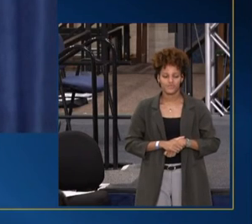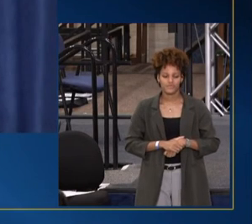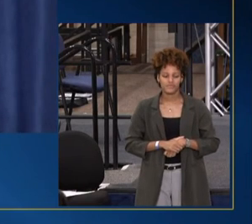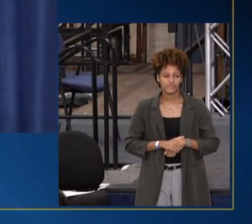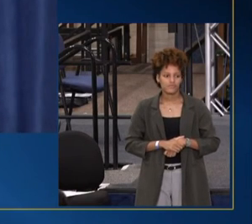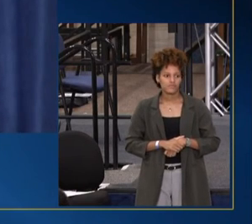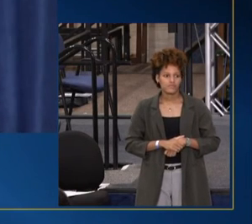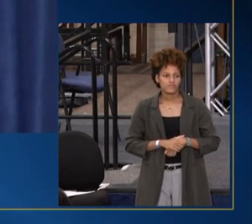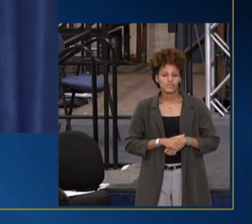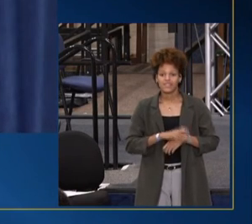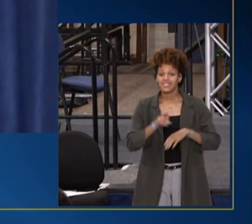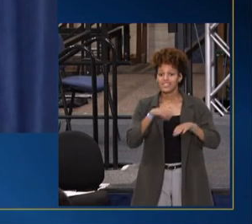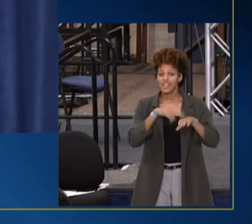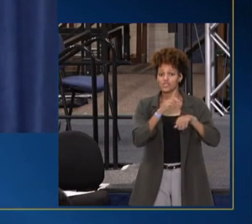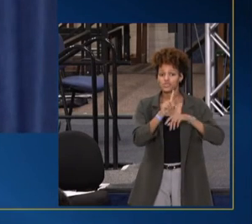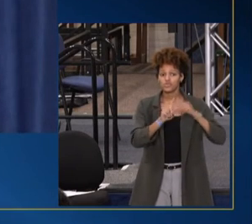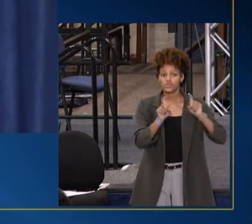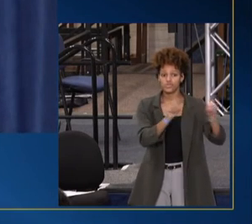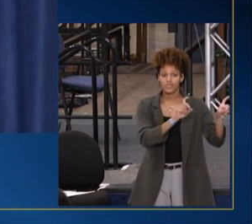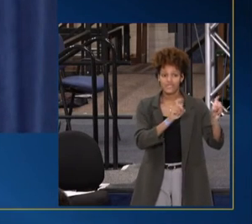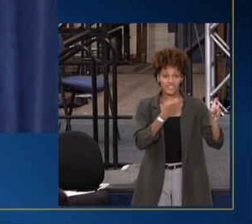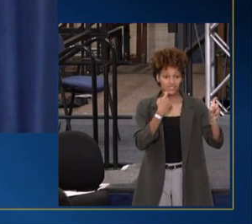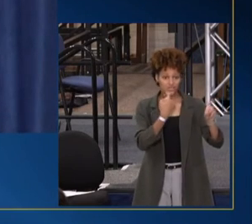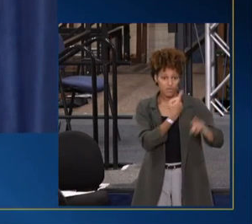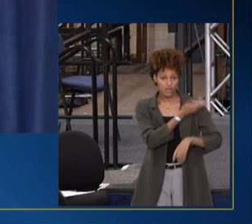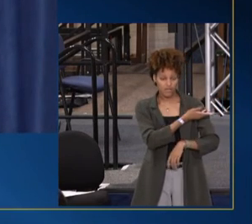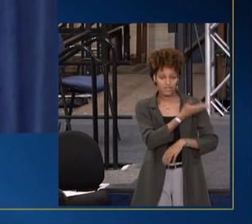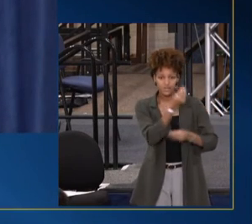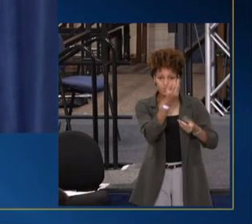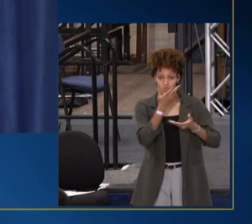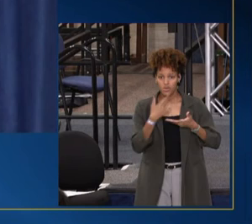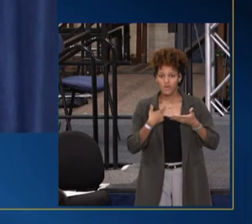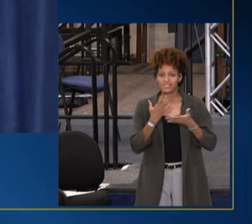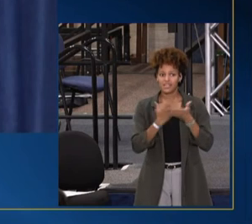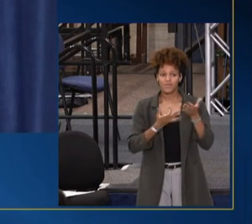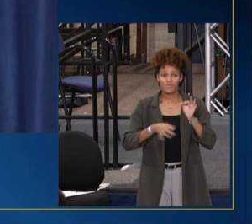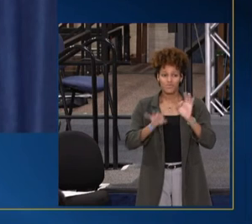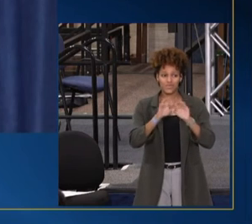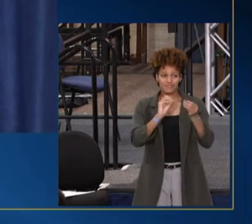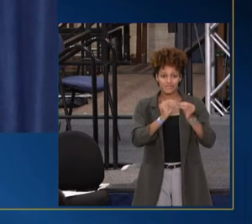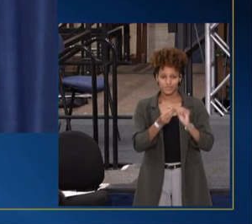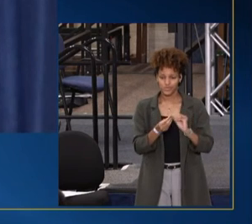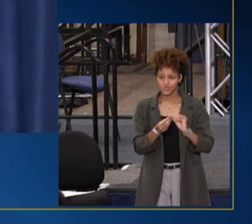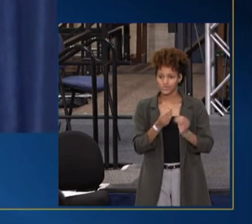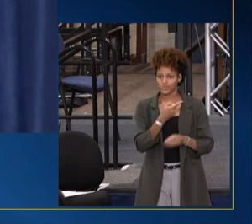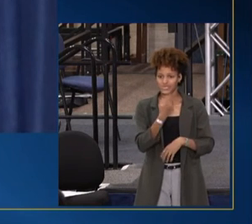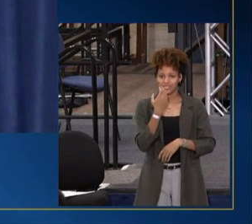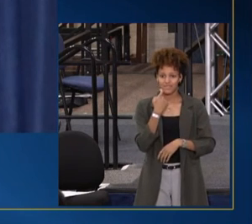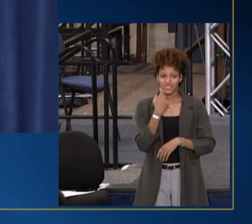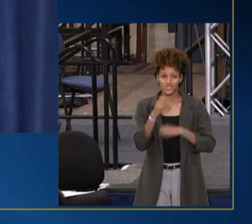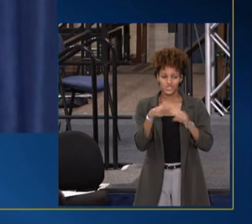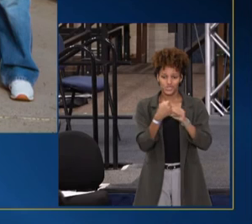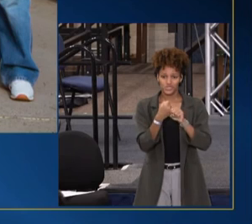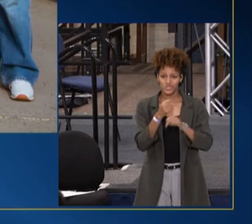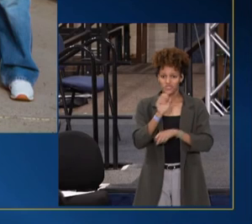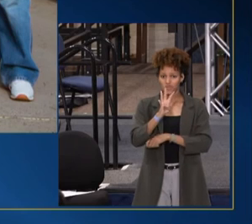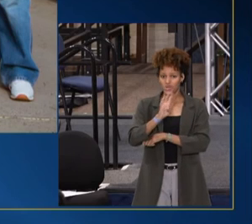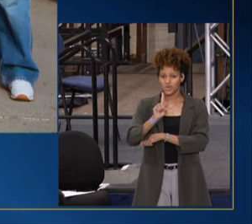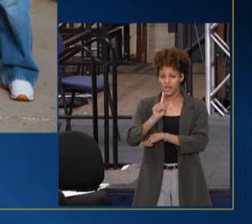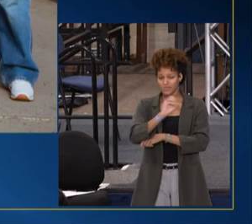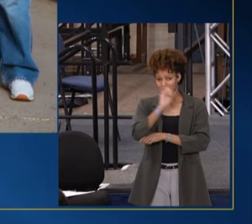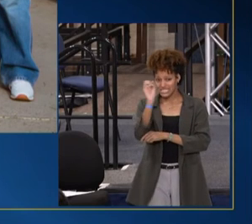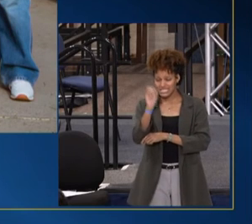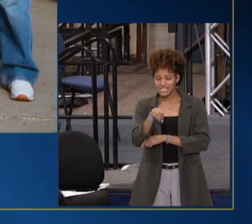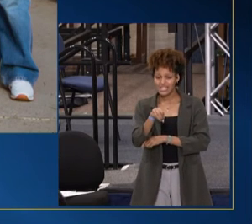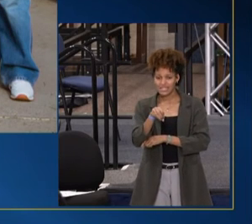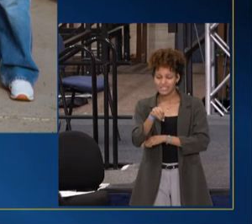Here's that national survey. The most recent one lets us know some vital data. Like in the last year,